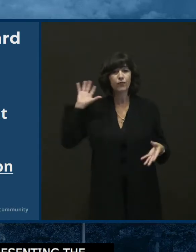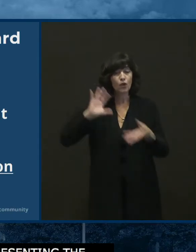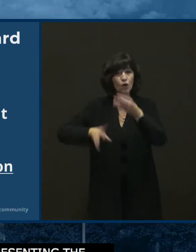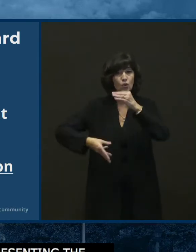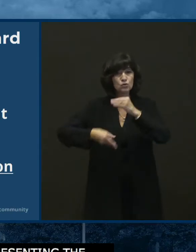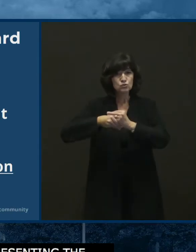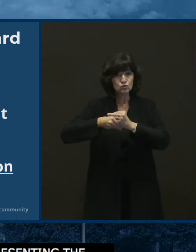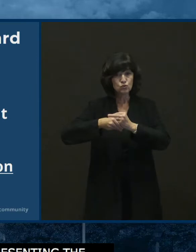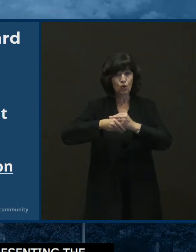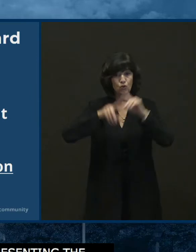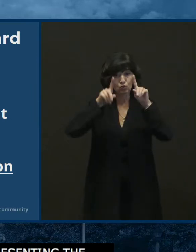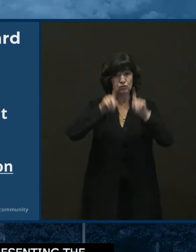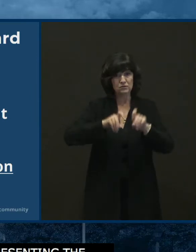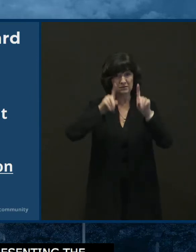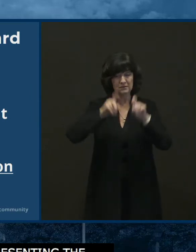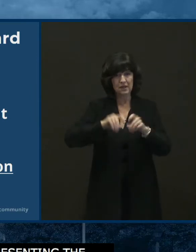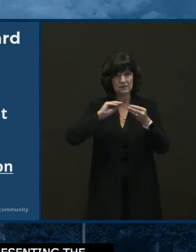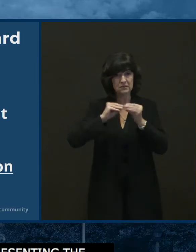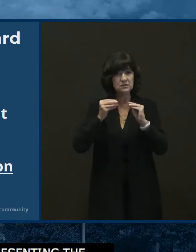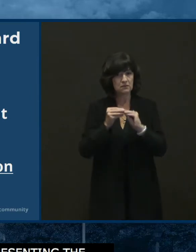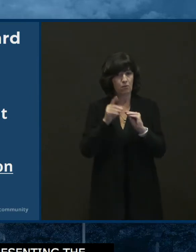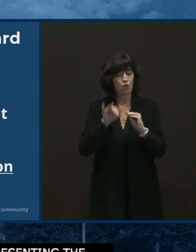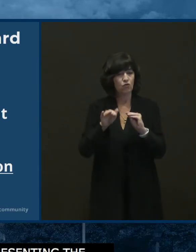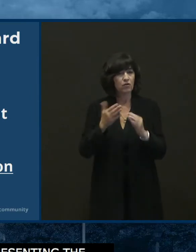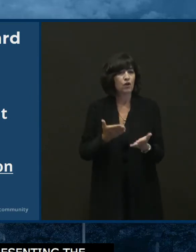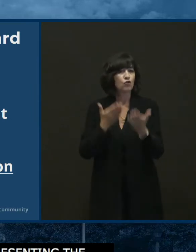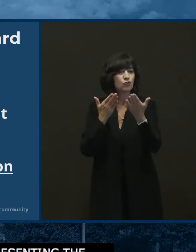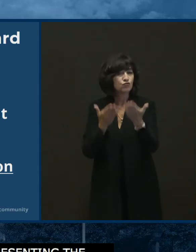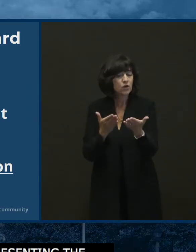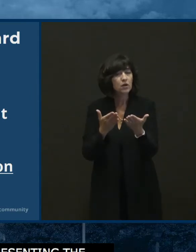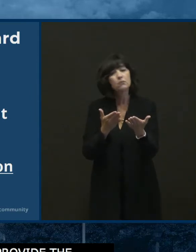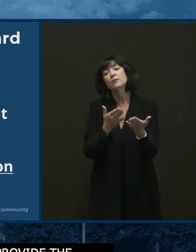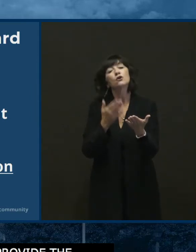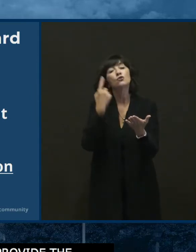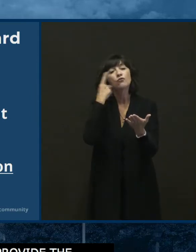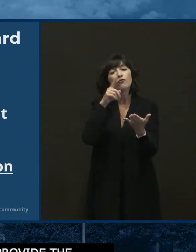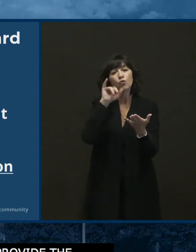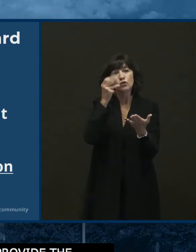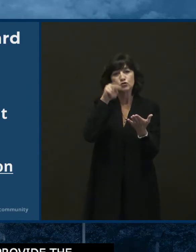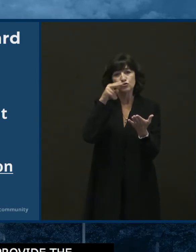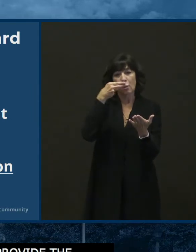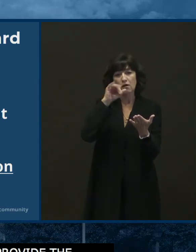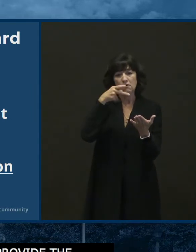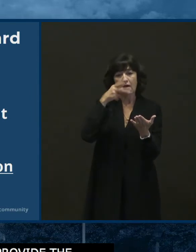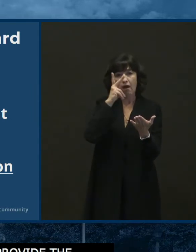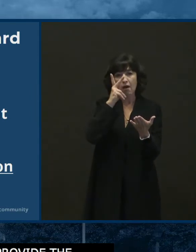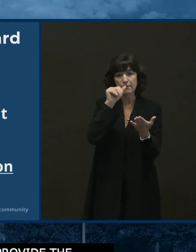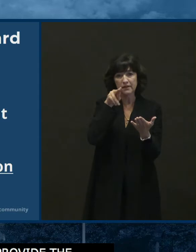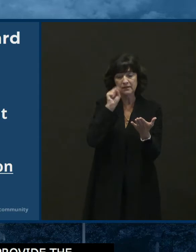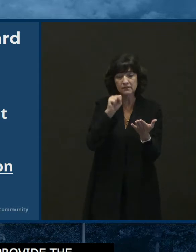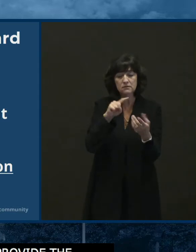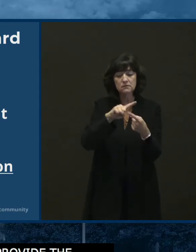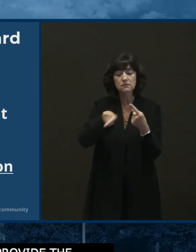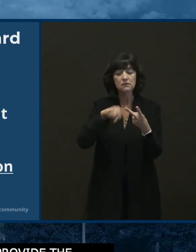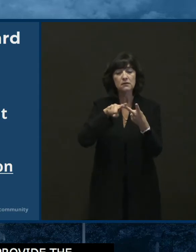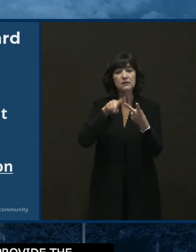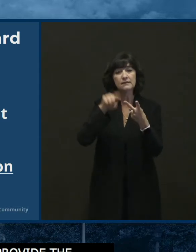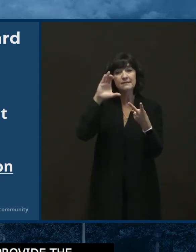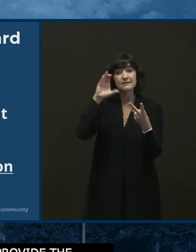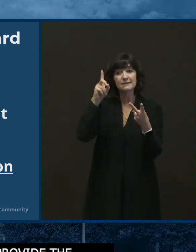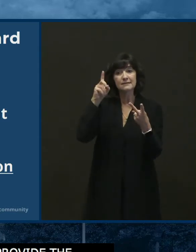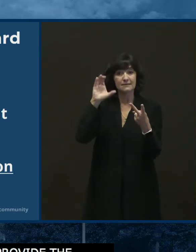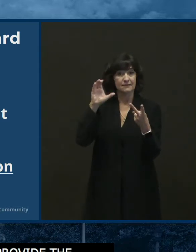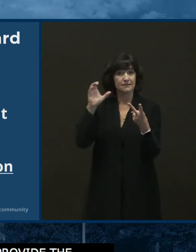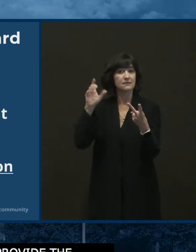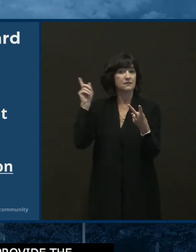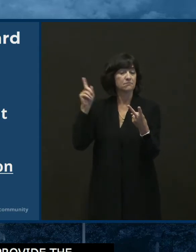the recommended approach for Johns Hopkins as well as the CDC, and so it's important